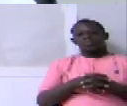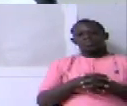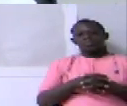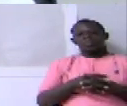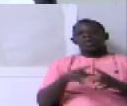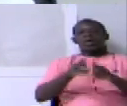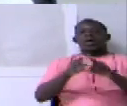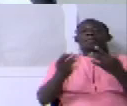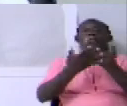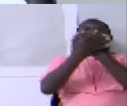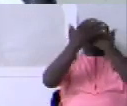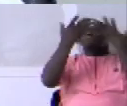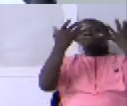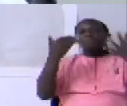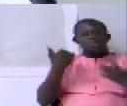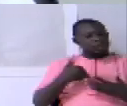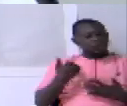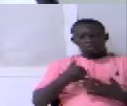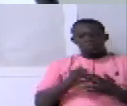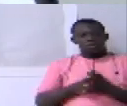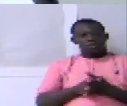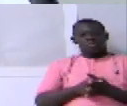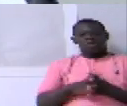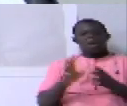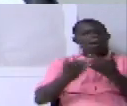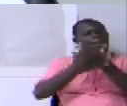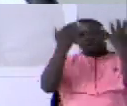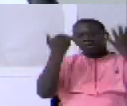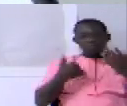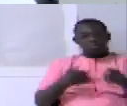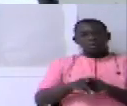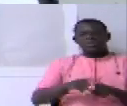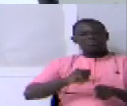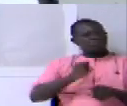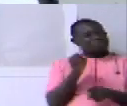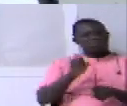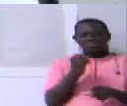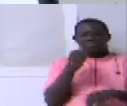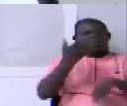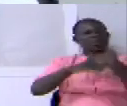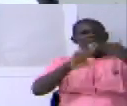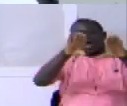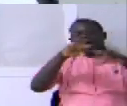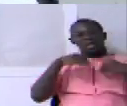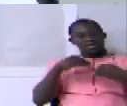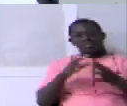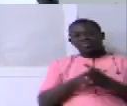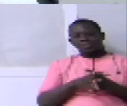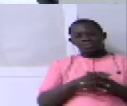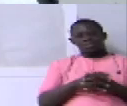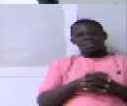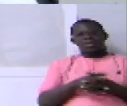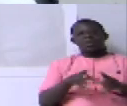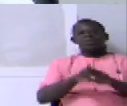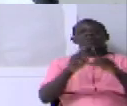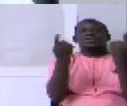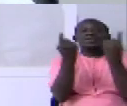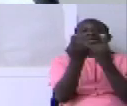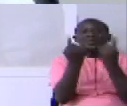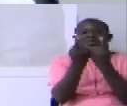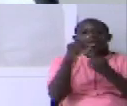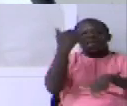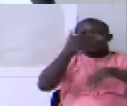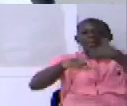lot of people are still in denial that that things never